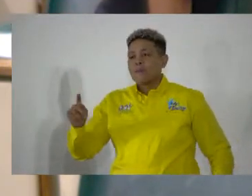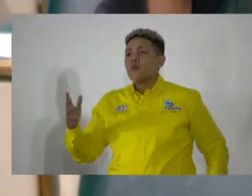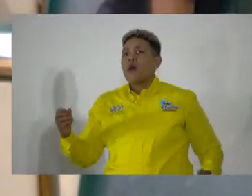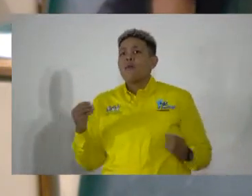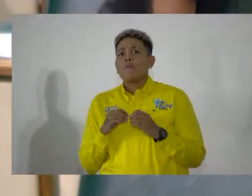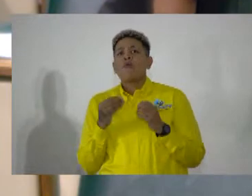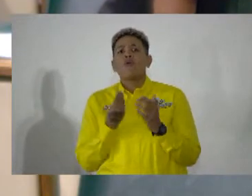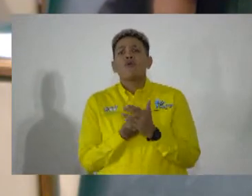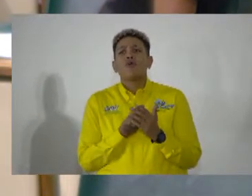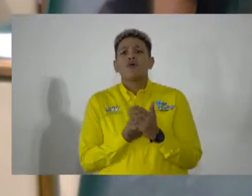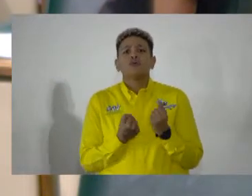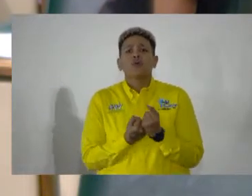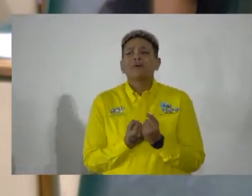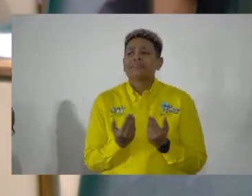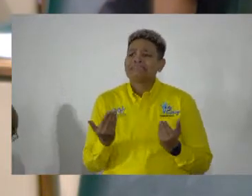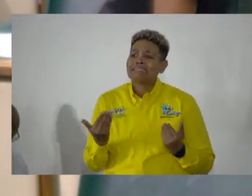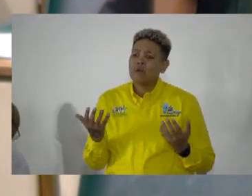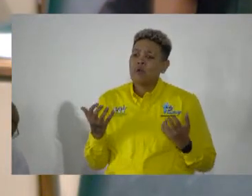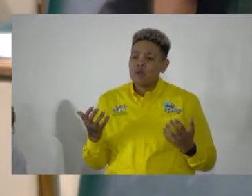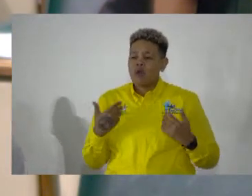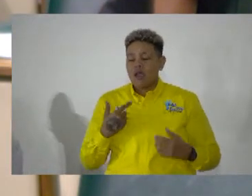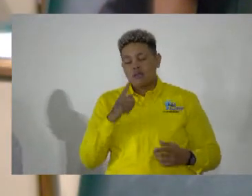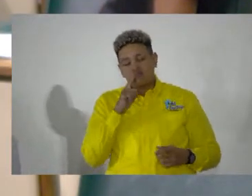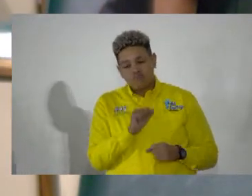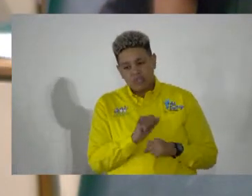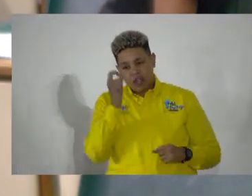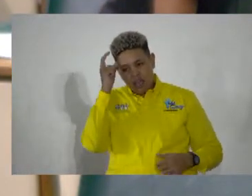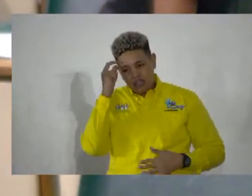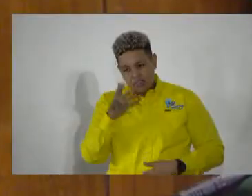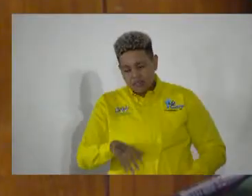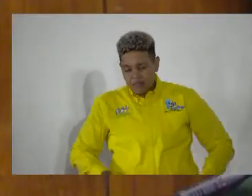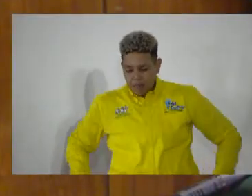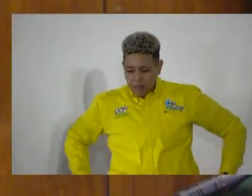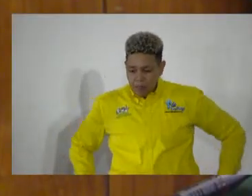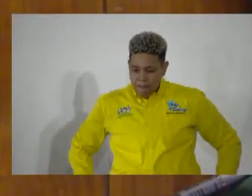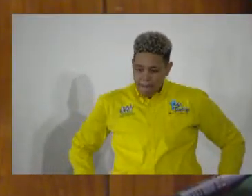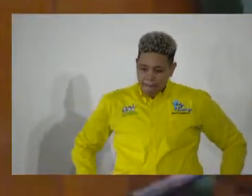would want the assistance, and I genuinely understand